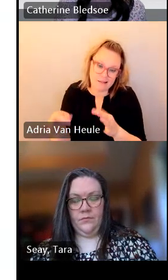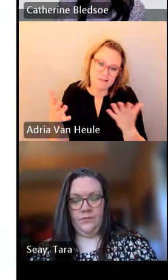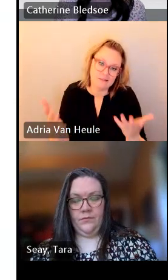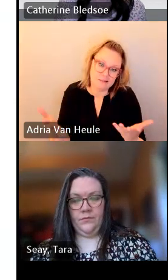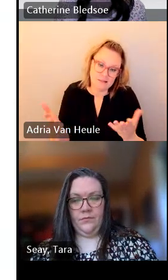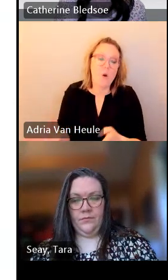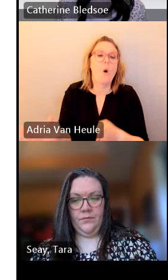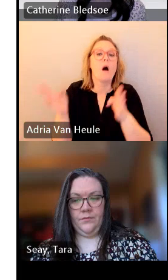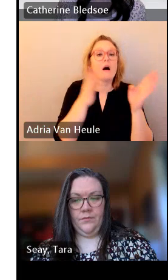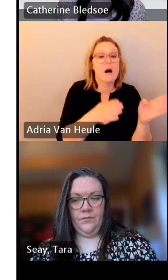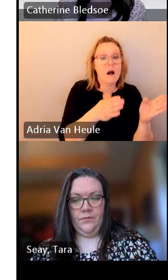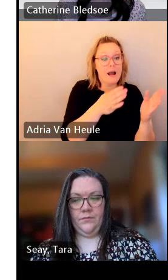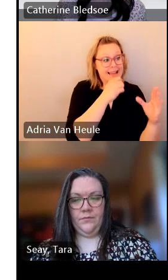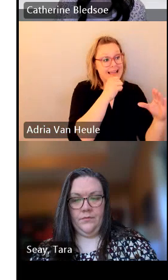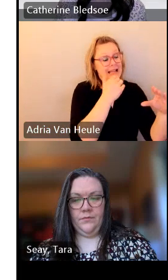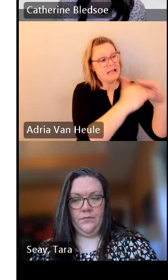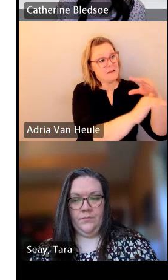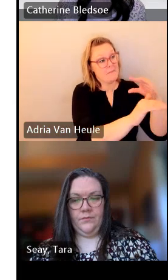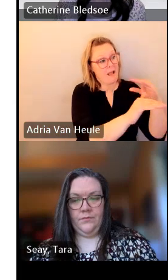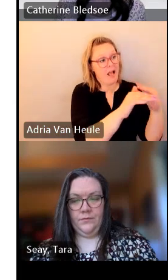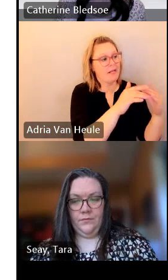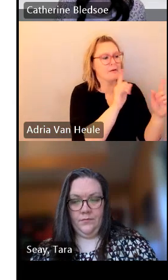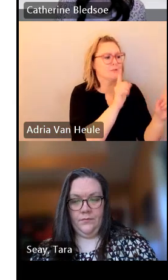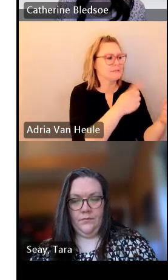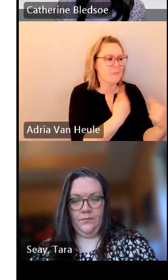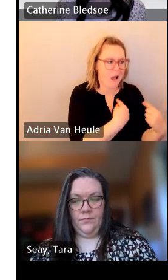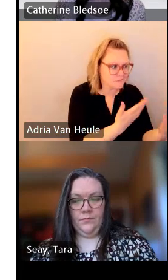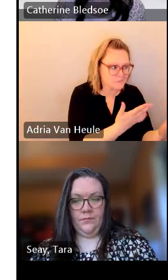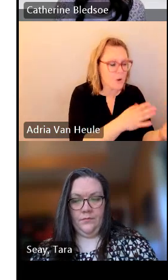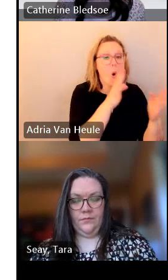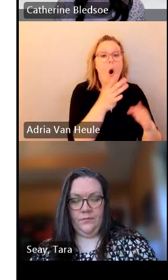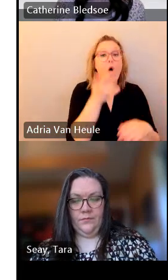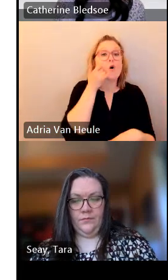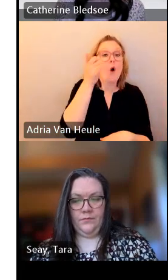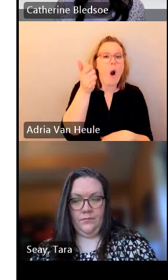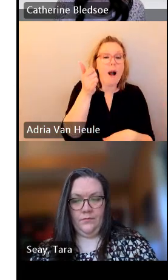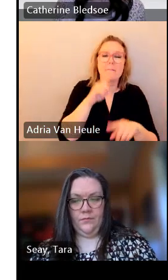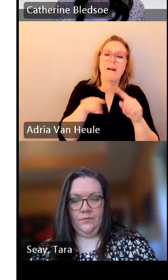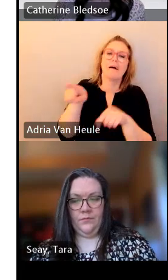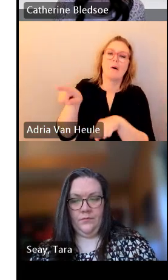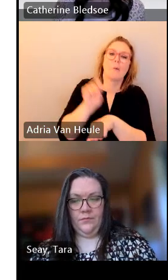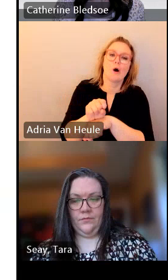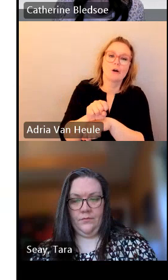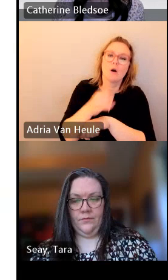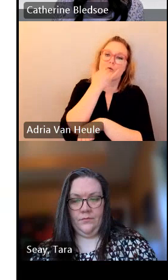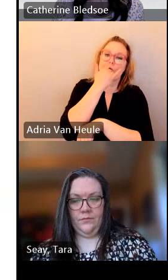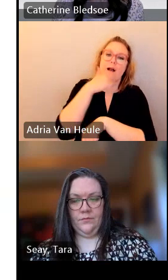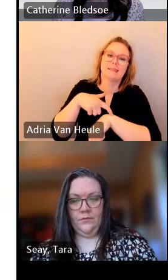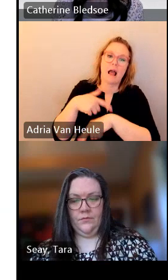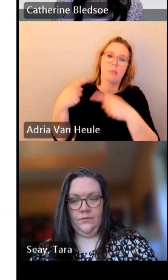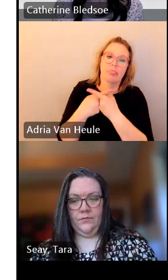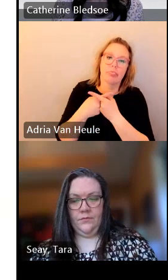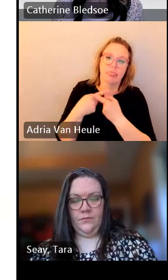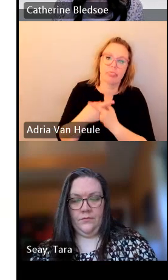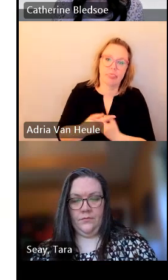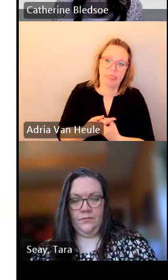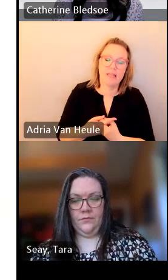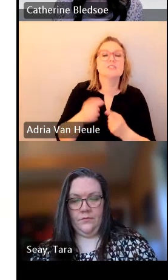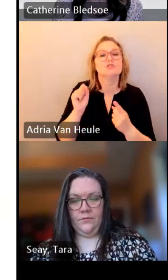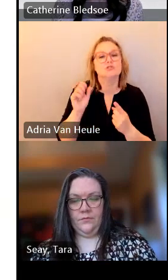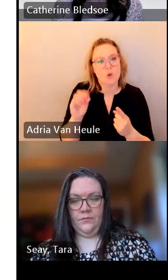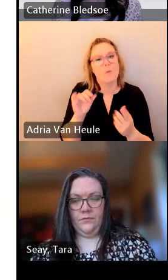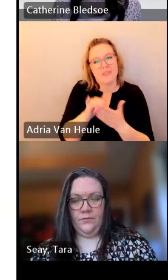work every day. And so we need to be more creative about when we're contacting them. So this is just a way for us on the back end. There's no penalty, of course. It's